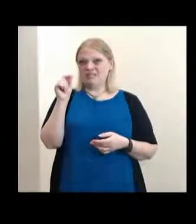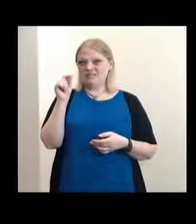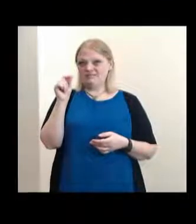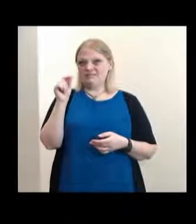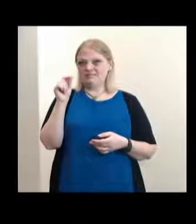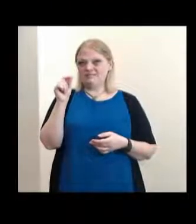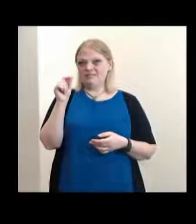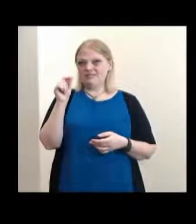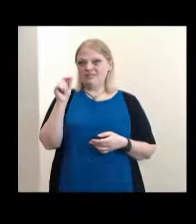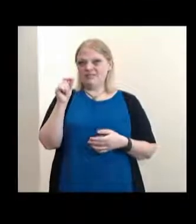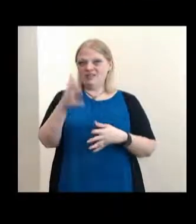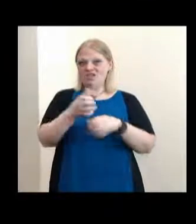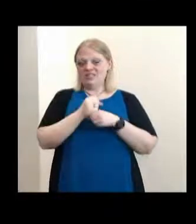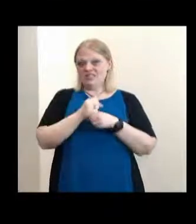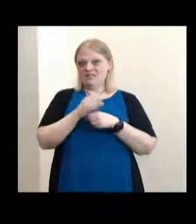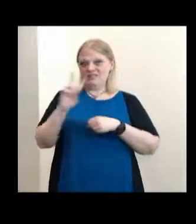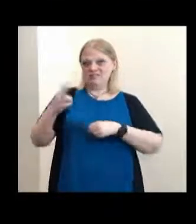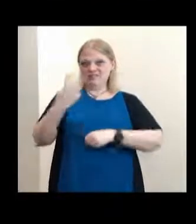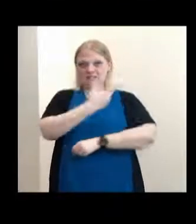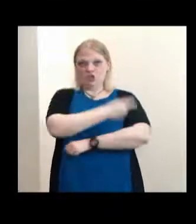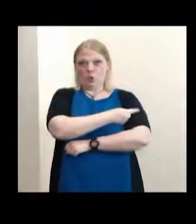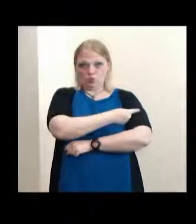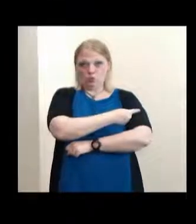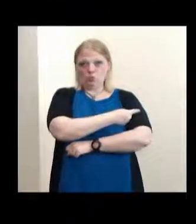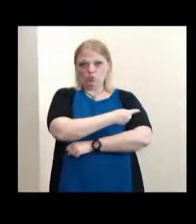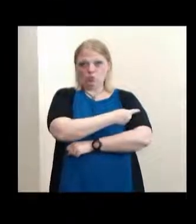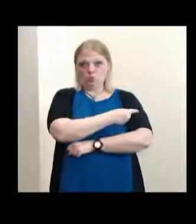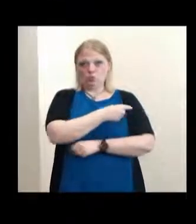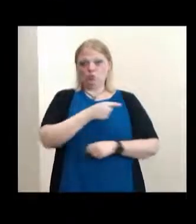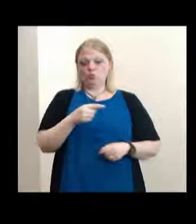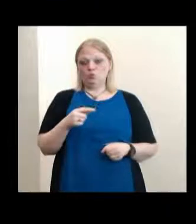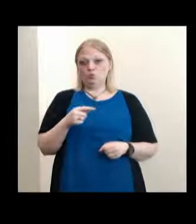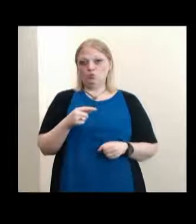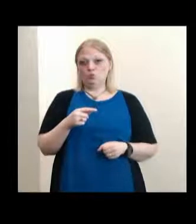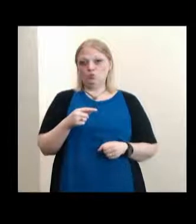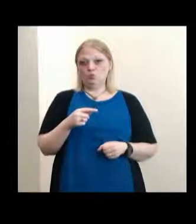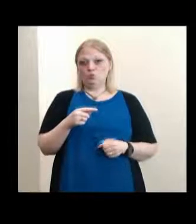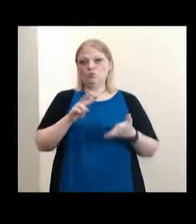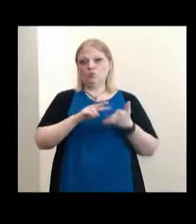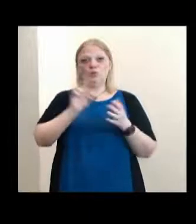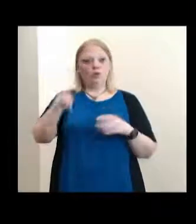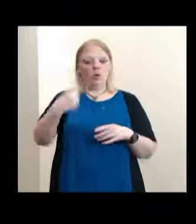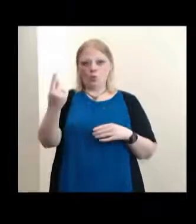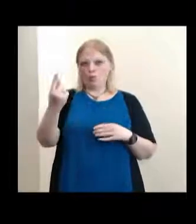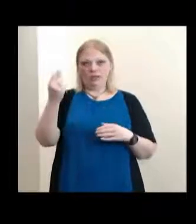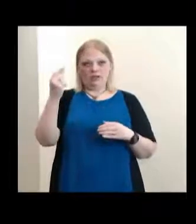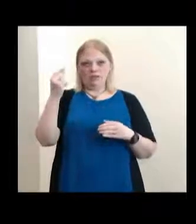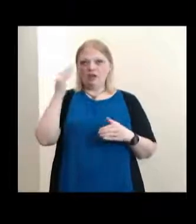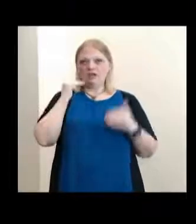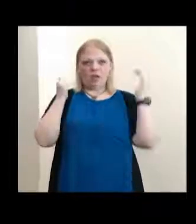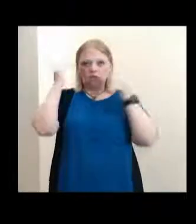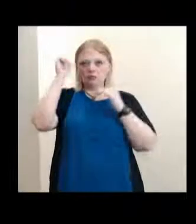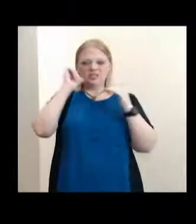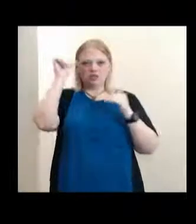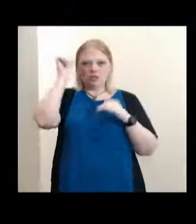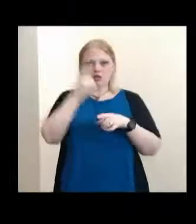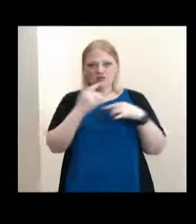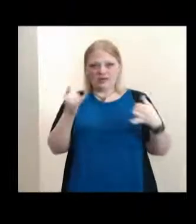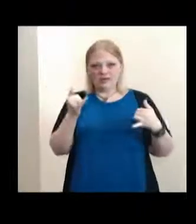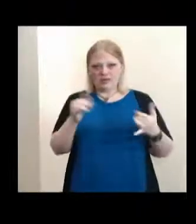159,120, have received their second dose of vaccine. And again, that's considering only adults can get vaccinated right now.